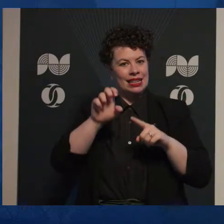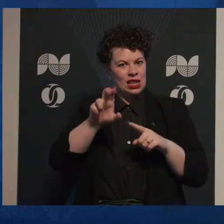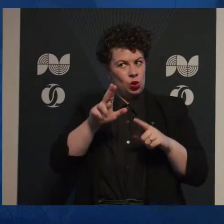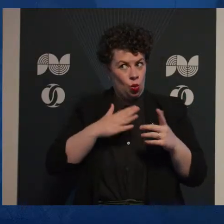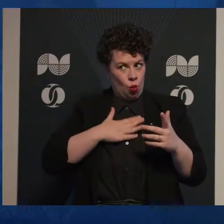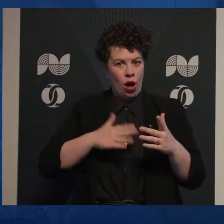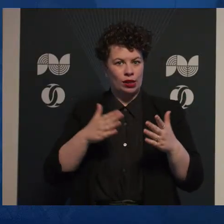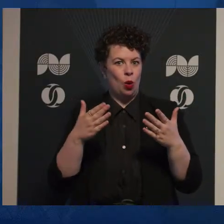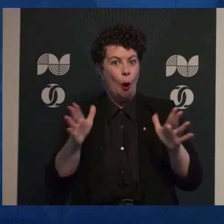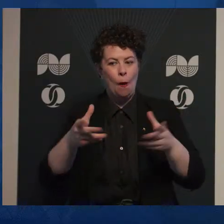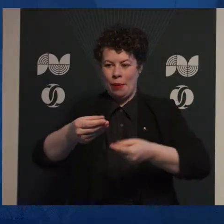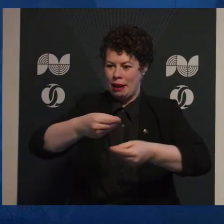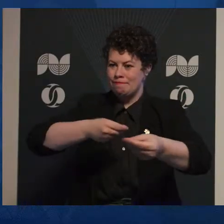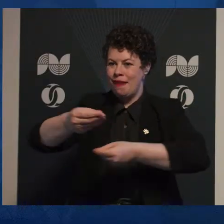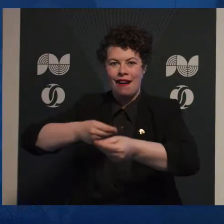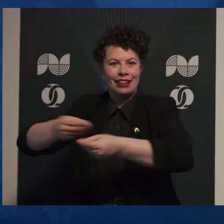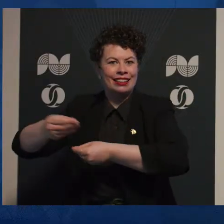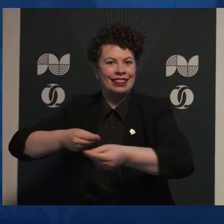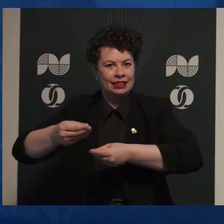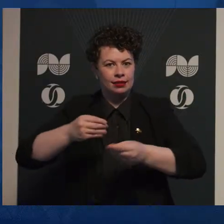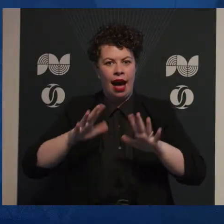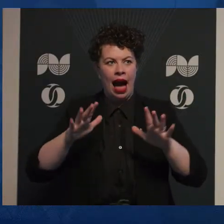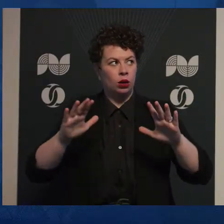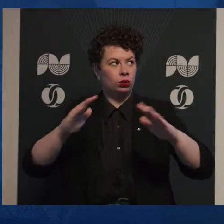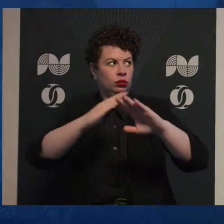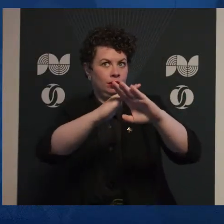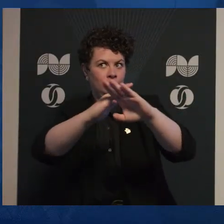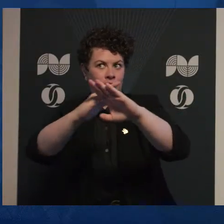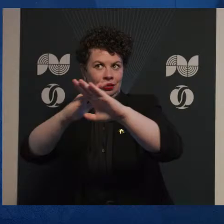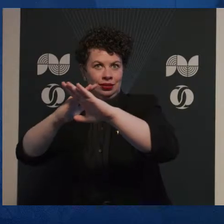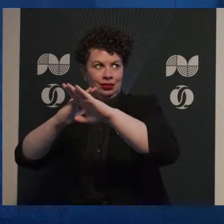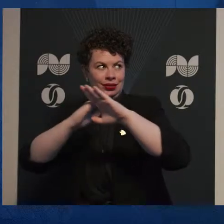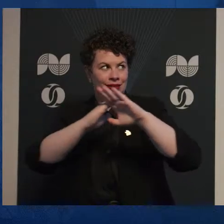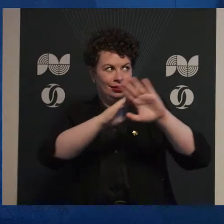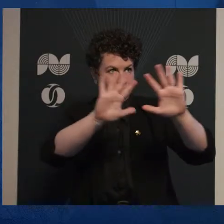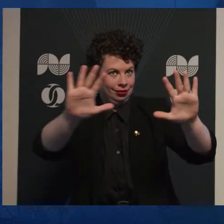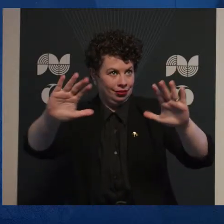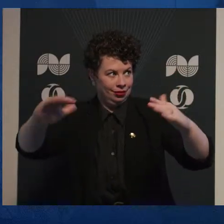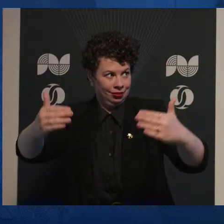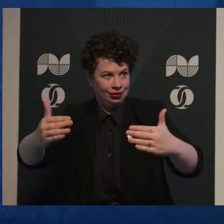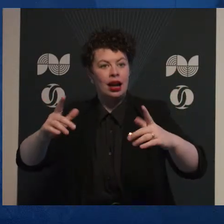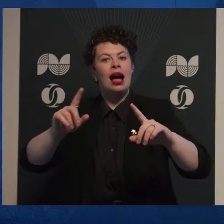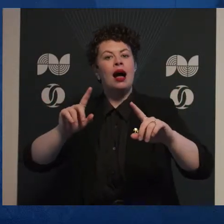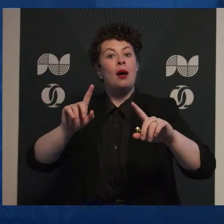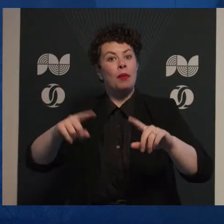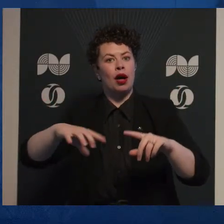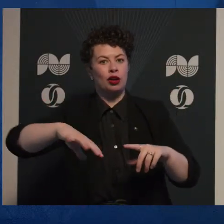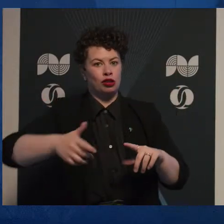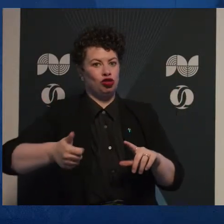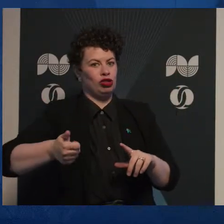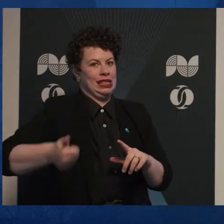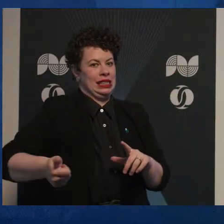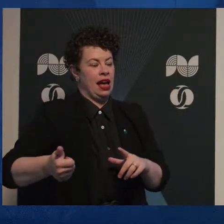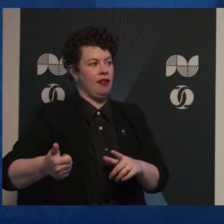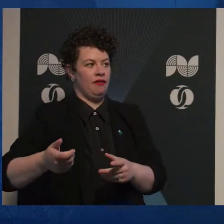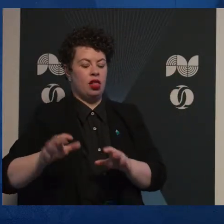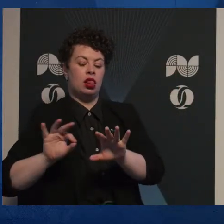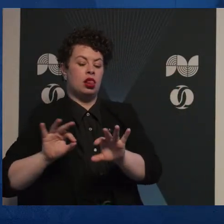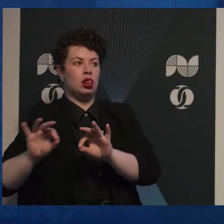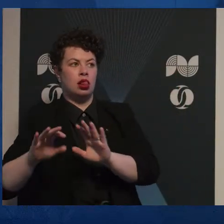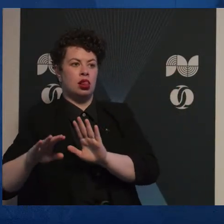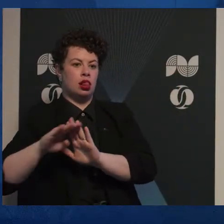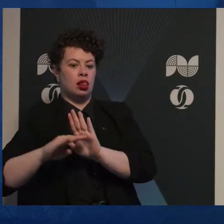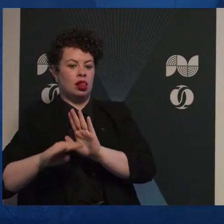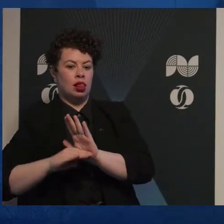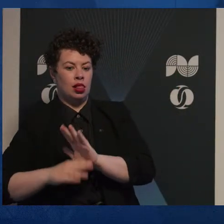openness, with much more interest in interventionist policies, certainly by many national governments? I would say, first, I